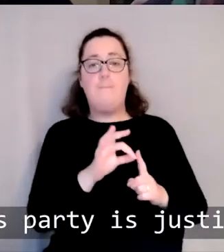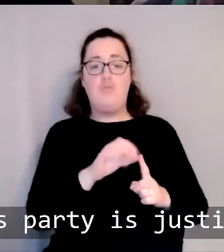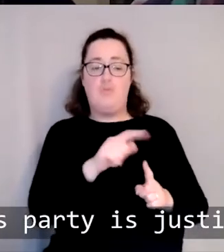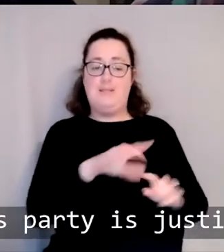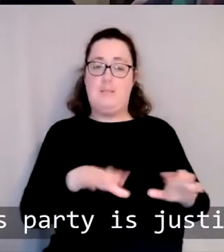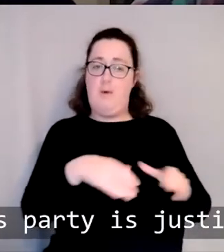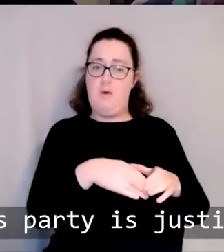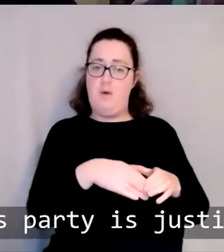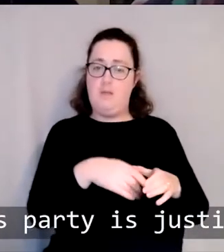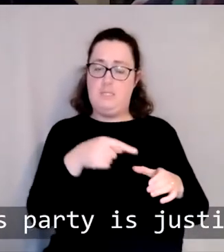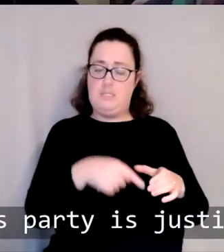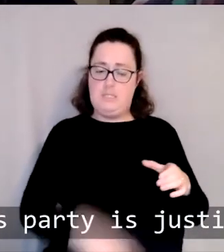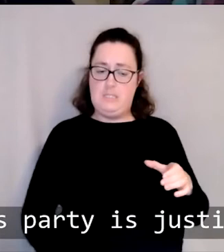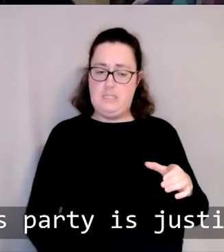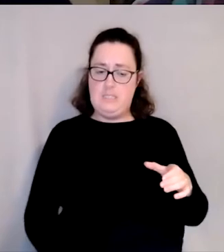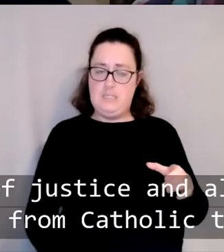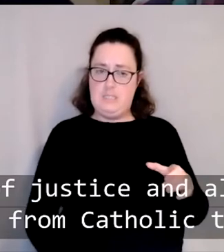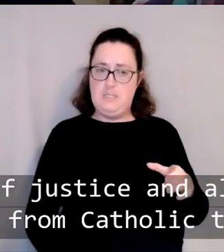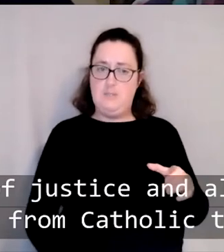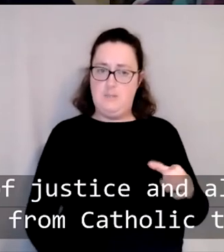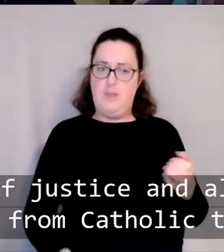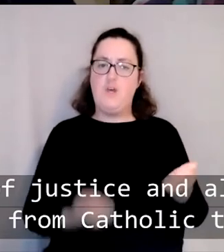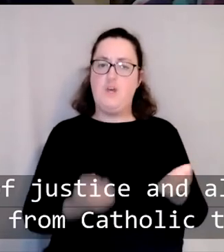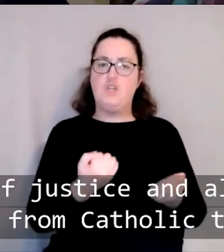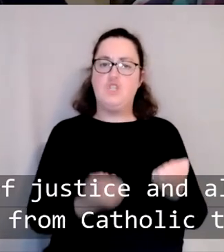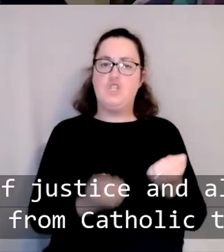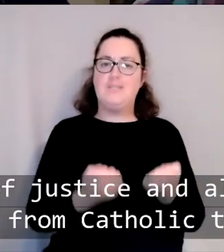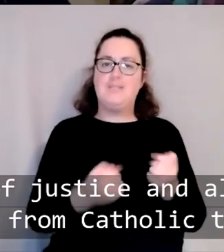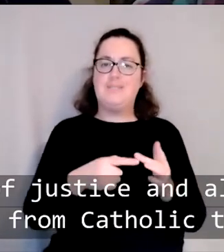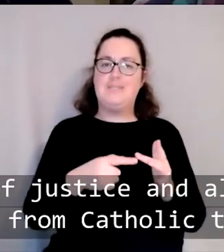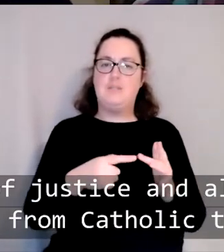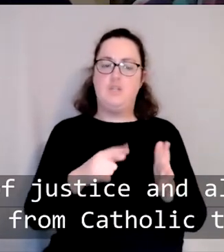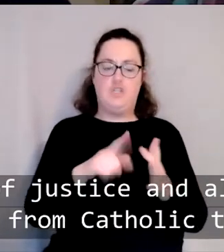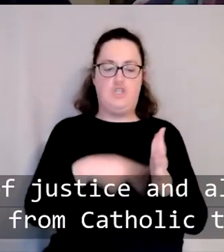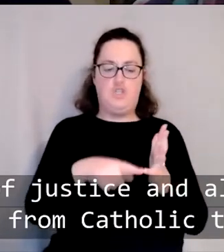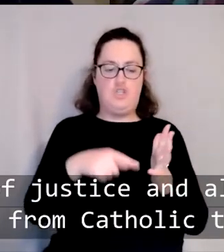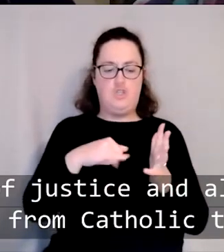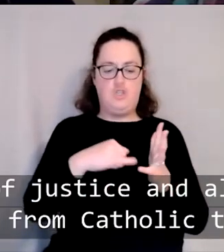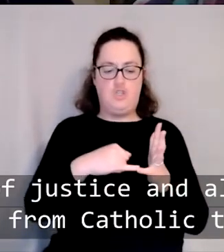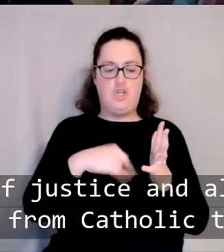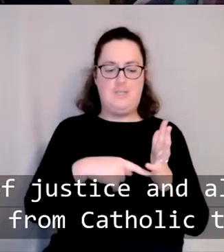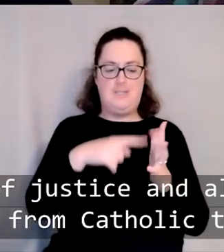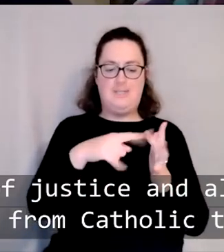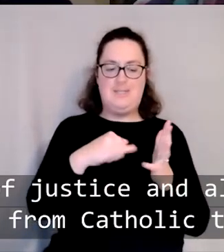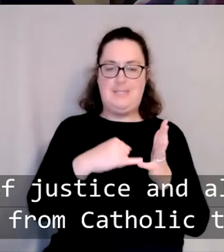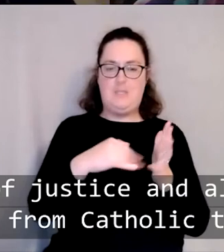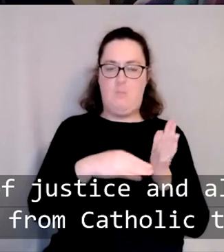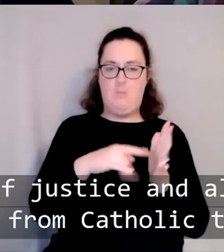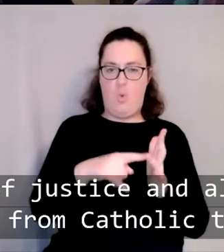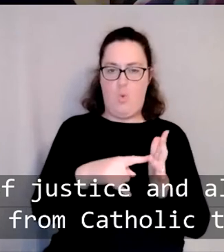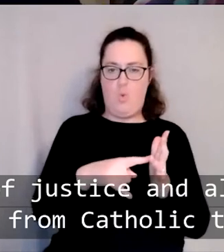the Justissimo party, the party of justice. And a lot of it is drawn from